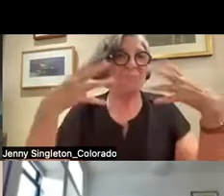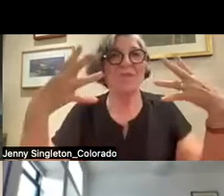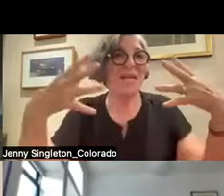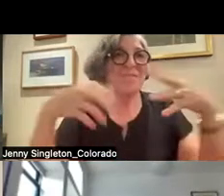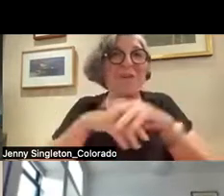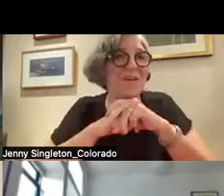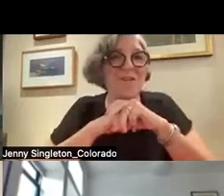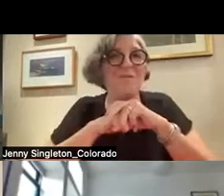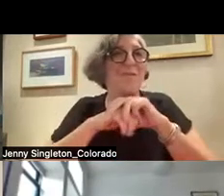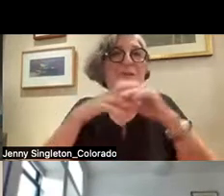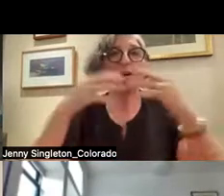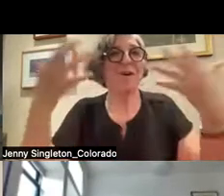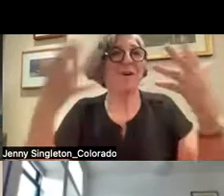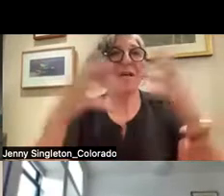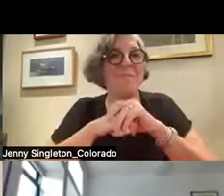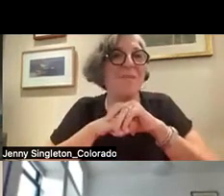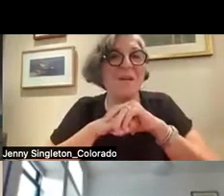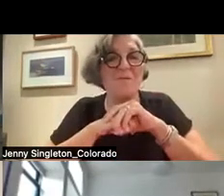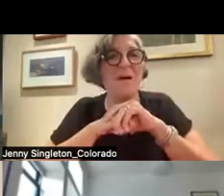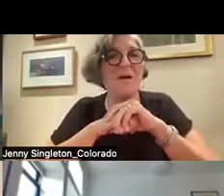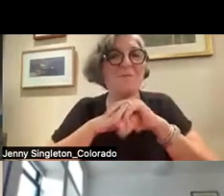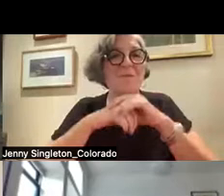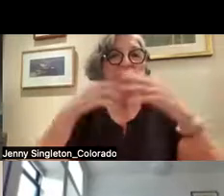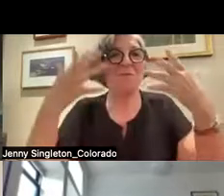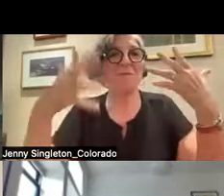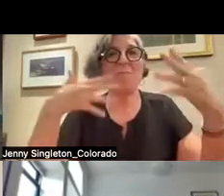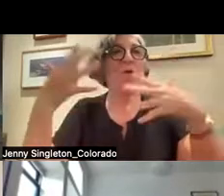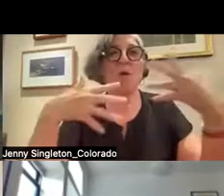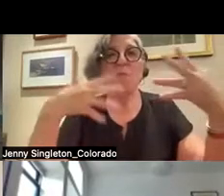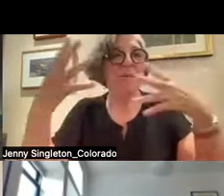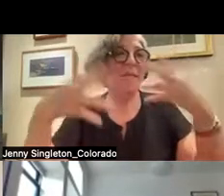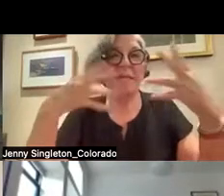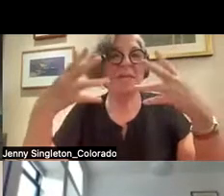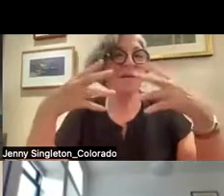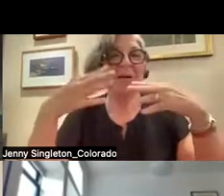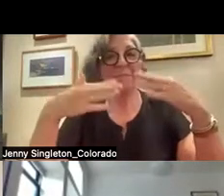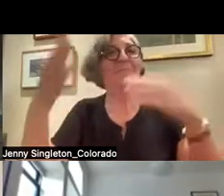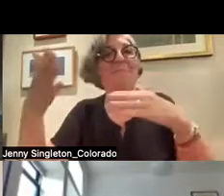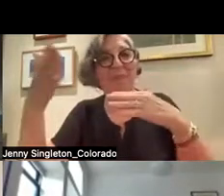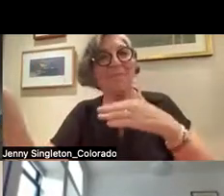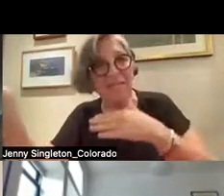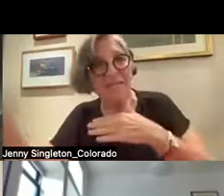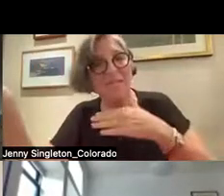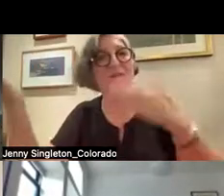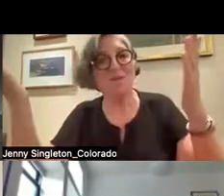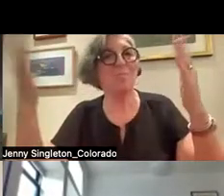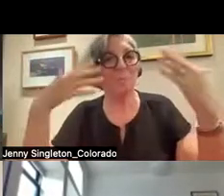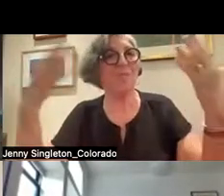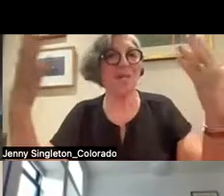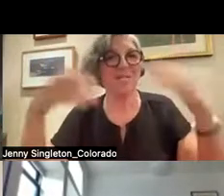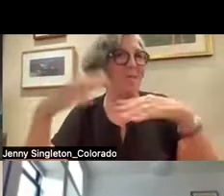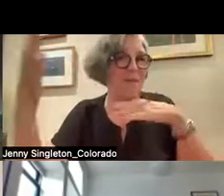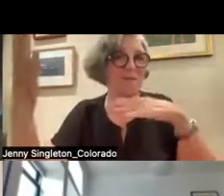is a protective factor for sort of more mobility, leading to